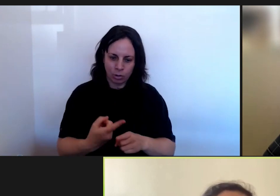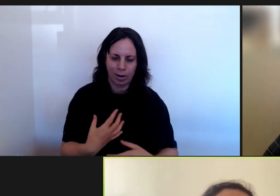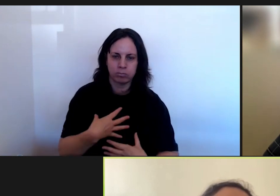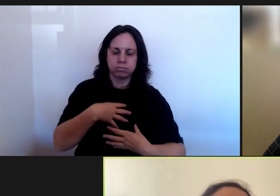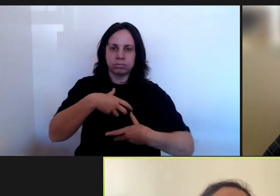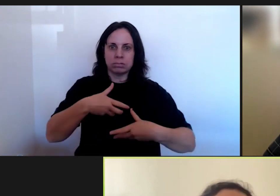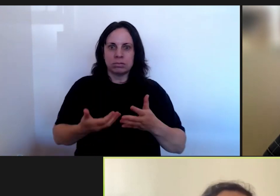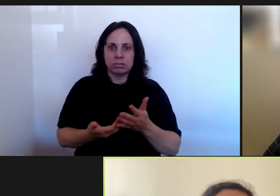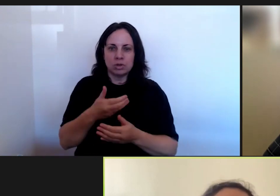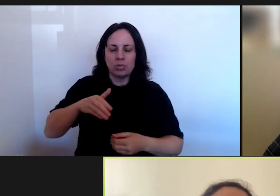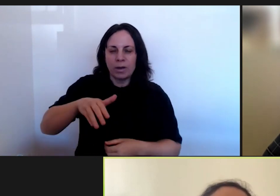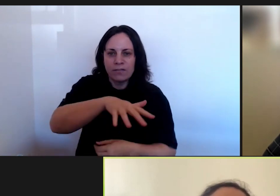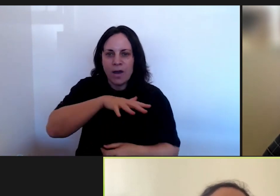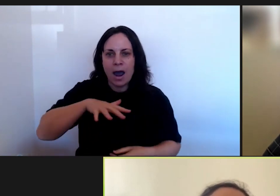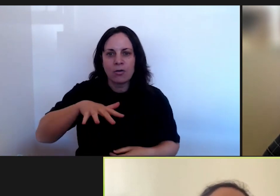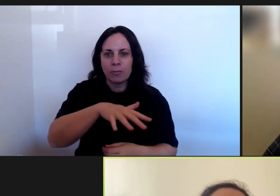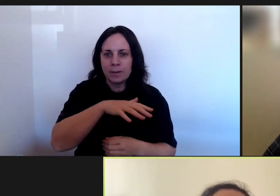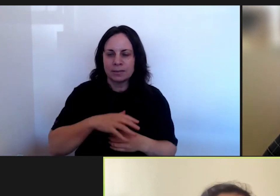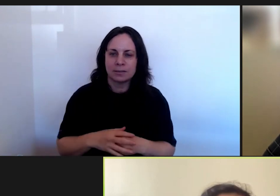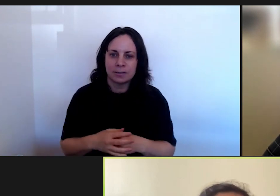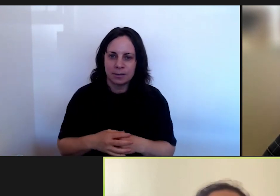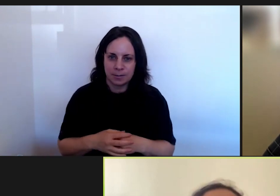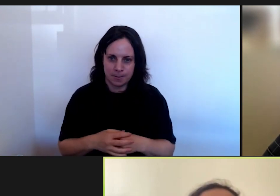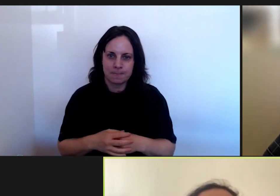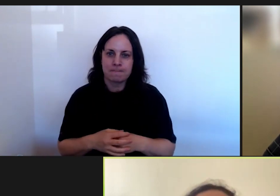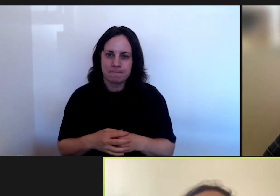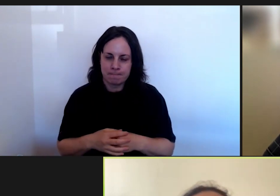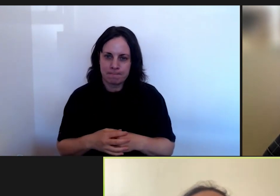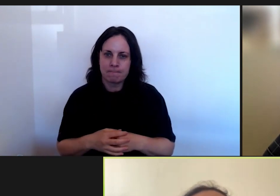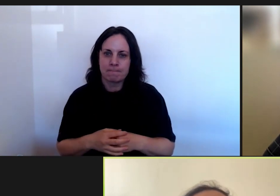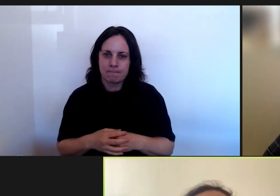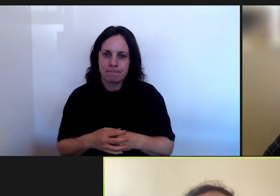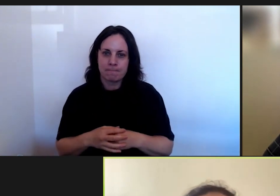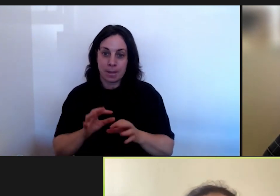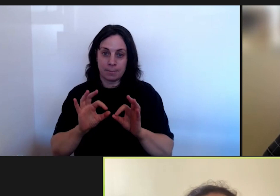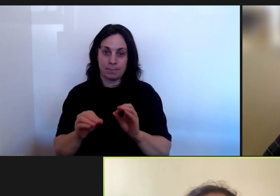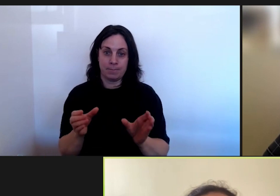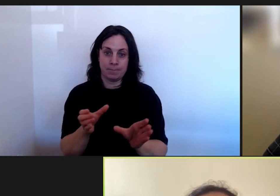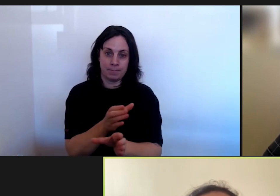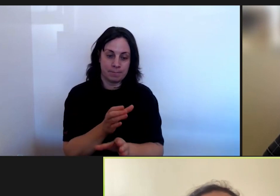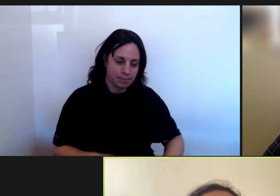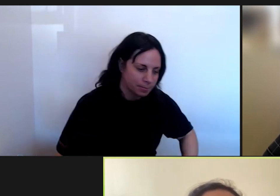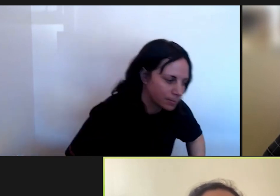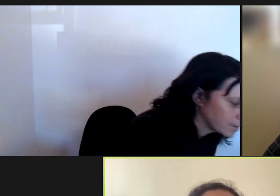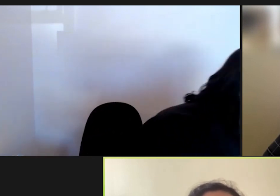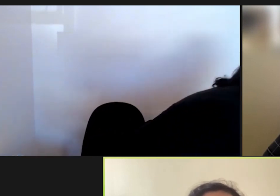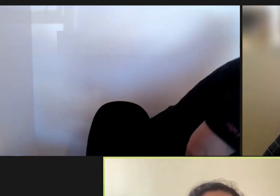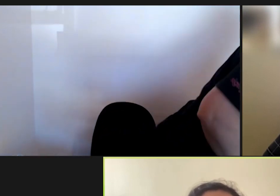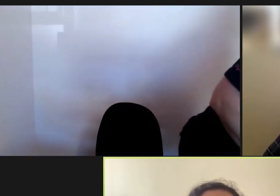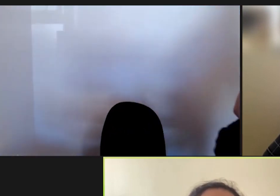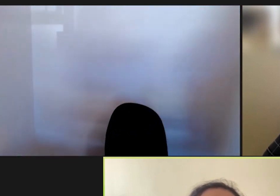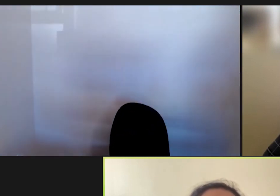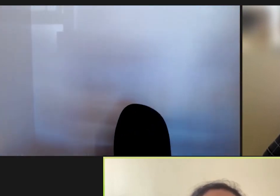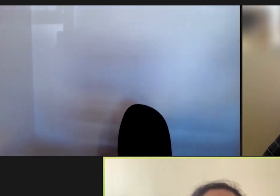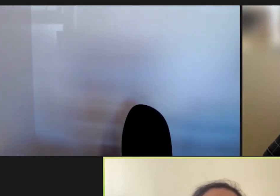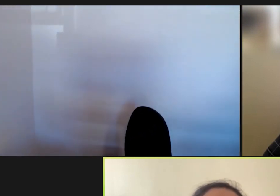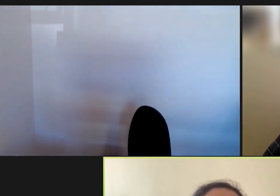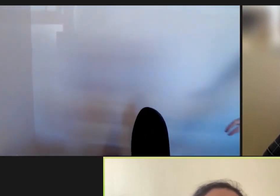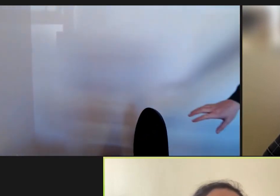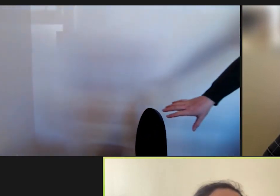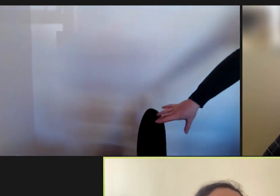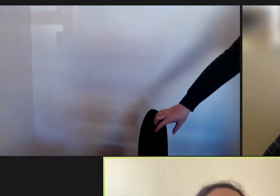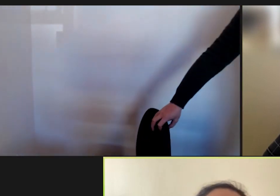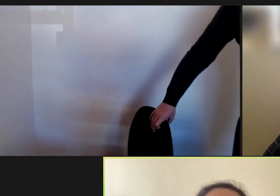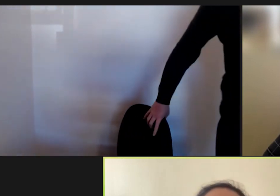and integrate, and they contribute, they live. And so we also need to think about all of the, please do not see us as the people who are always